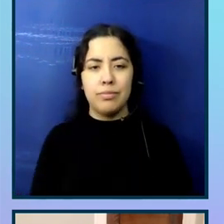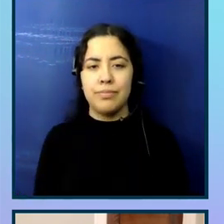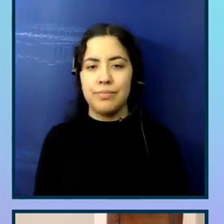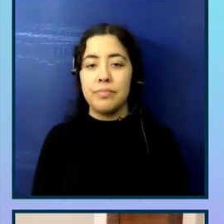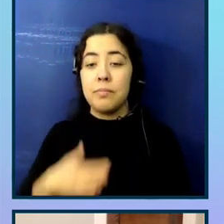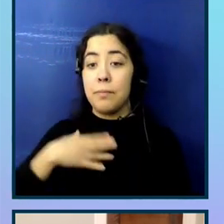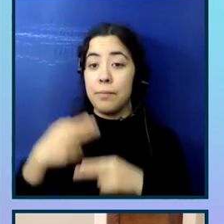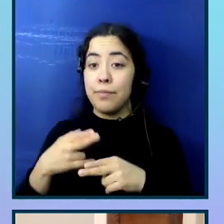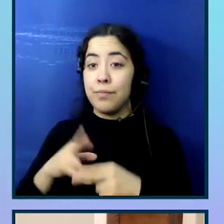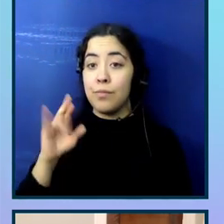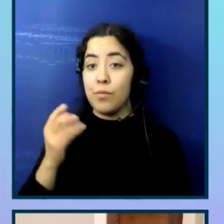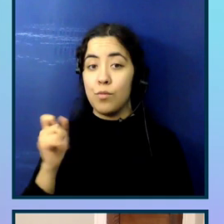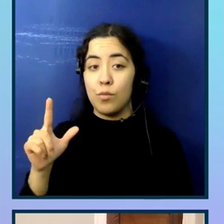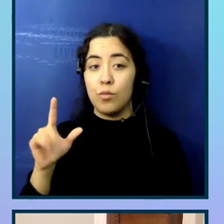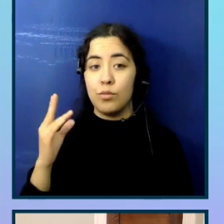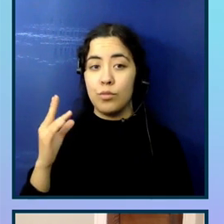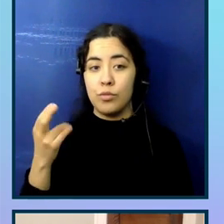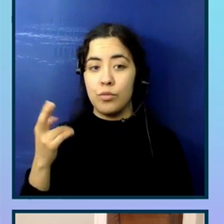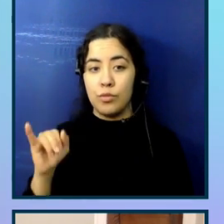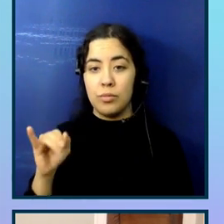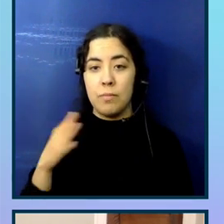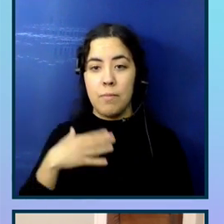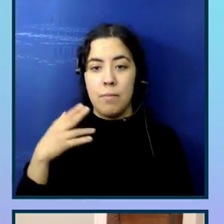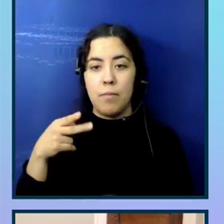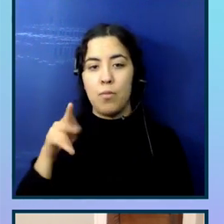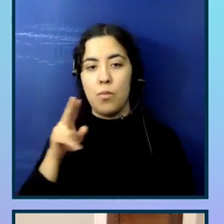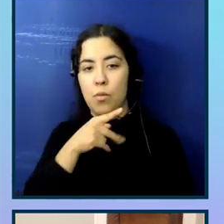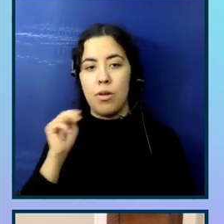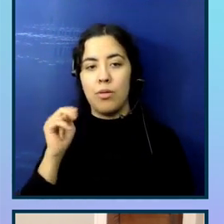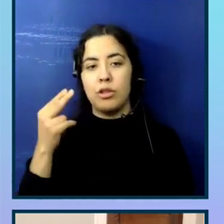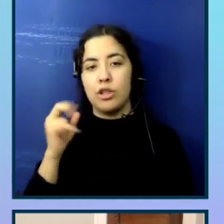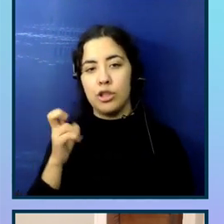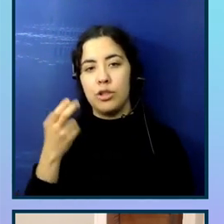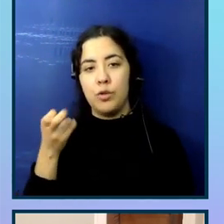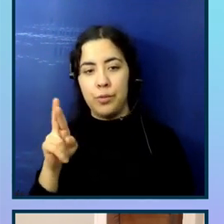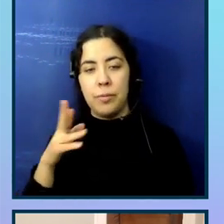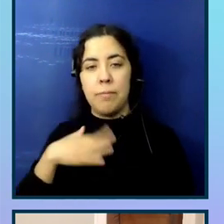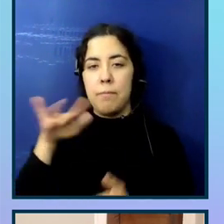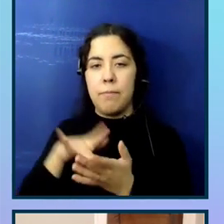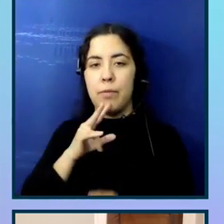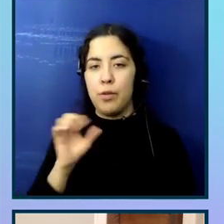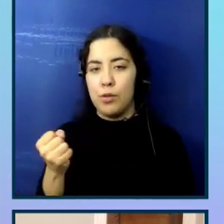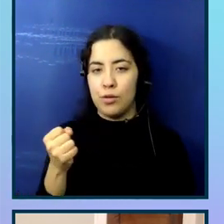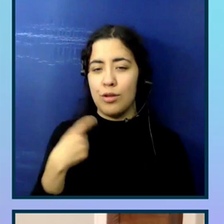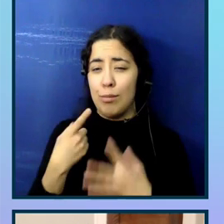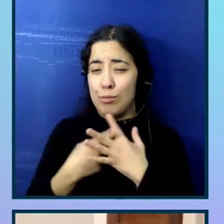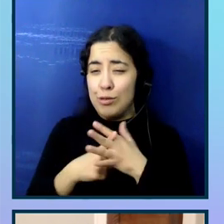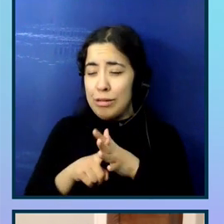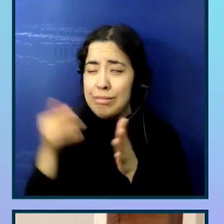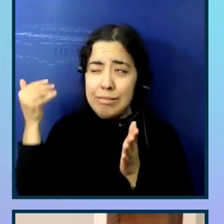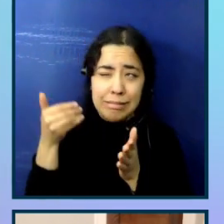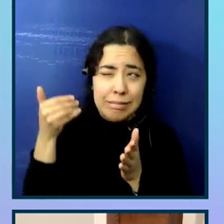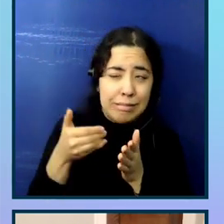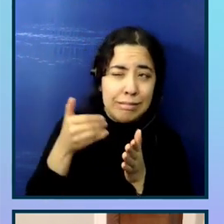My name is Rachel Cherry. My pronouns are she, her. I am in my mid-30s, starting to creep into my